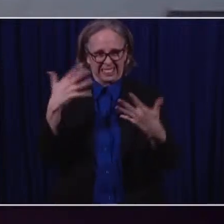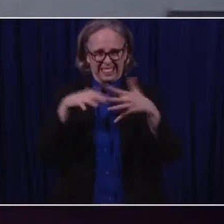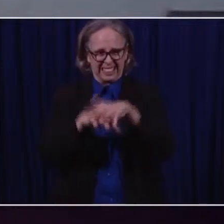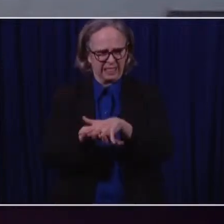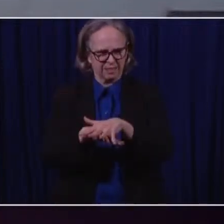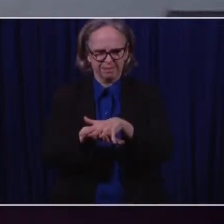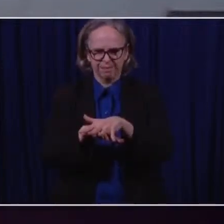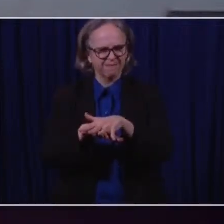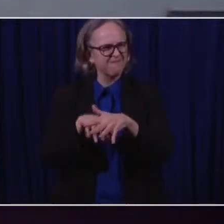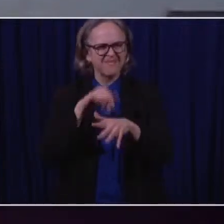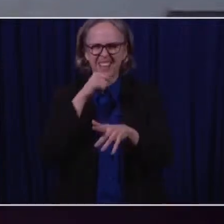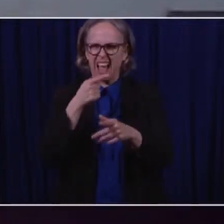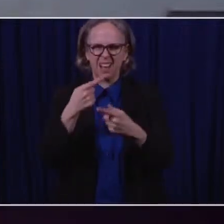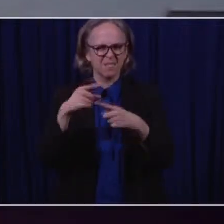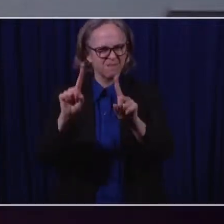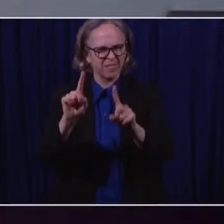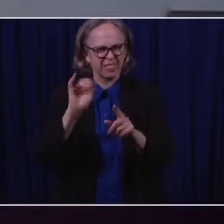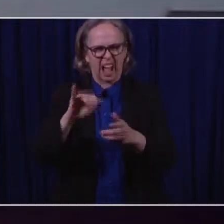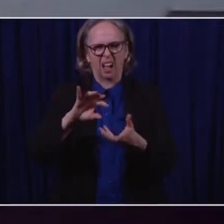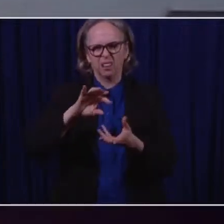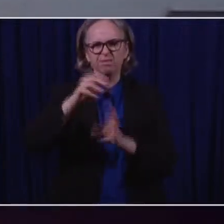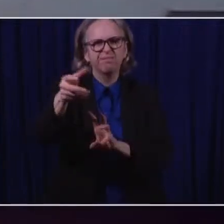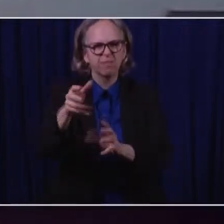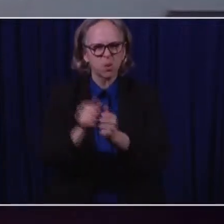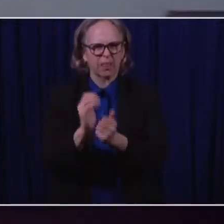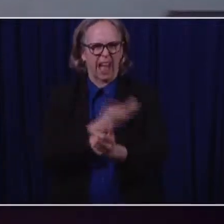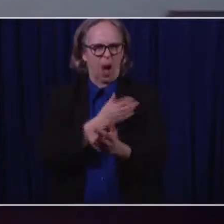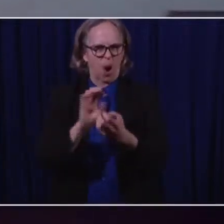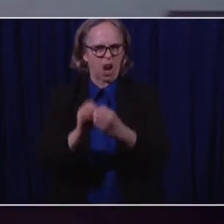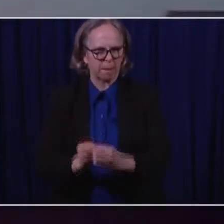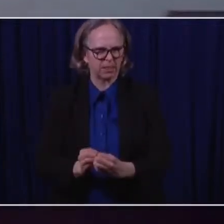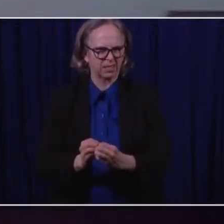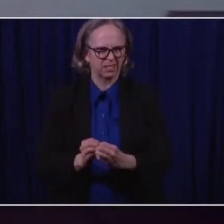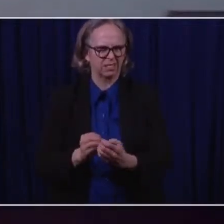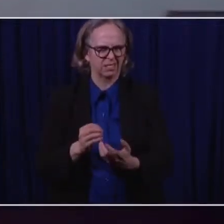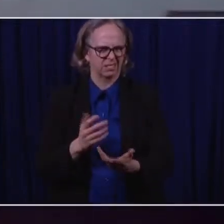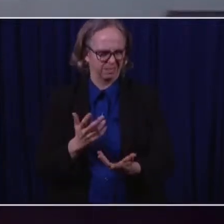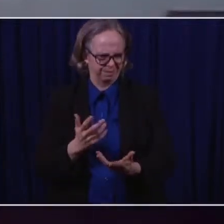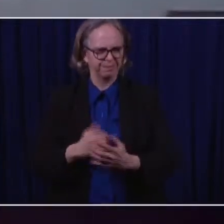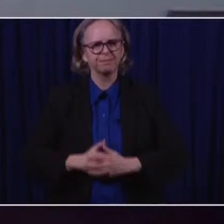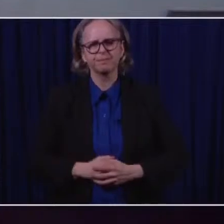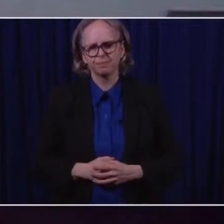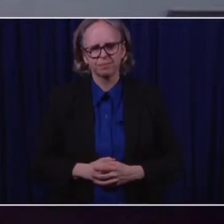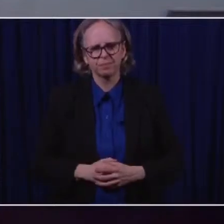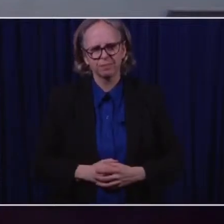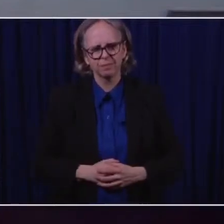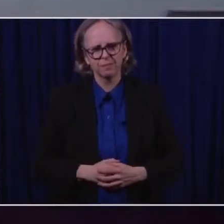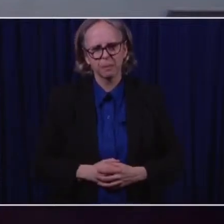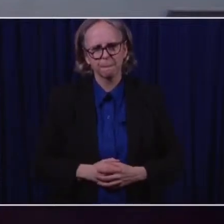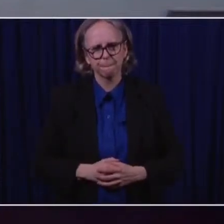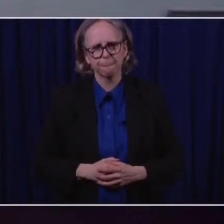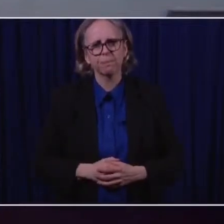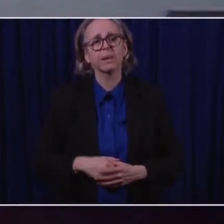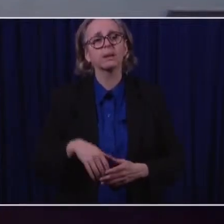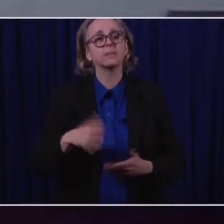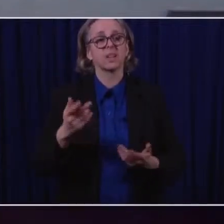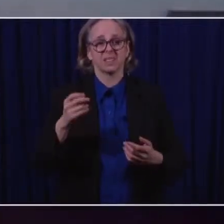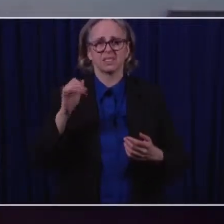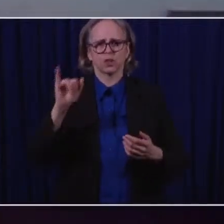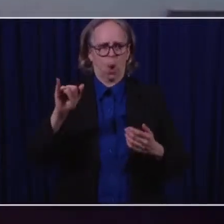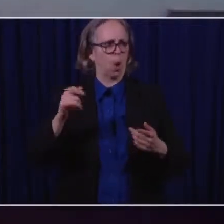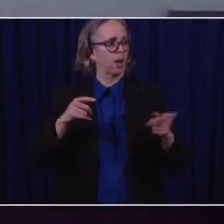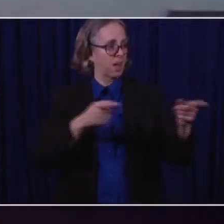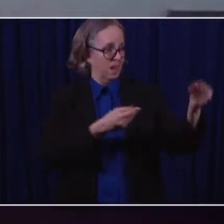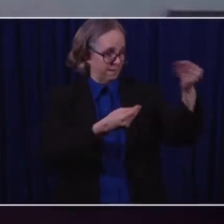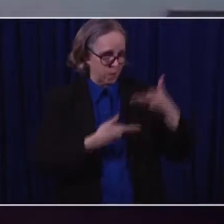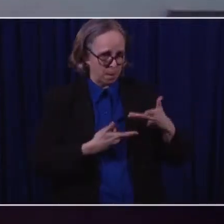numbers. We've restructured the Bureau, it's in the Bureau of Infectious Diseases. We've restructured that department, including leadership, We've